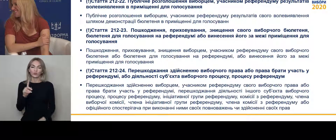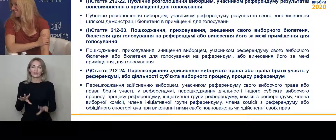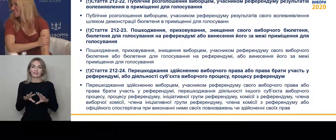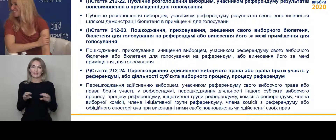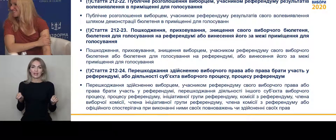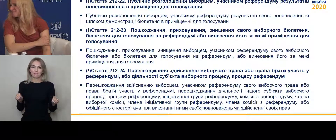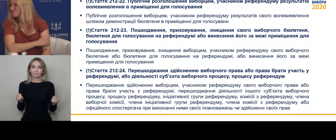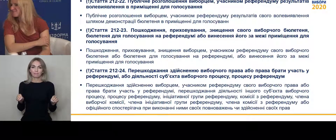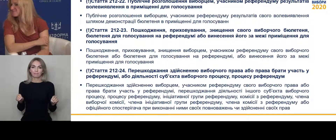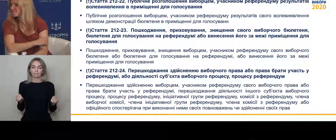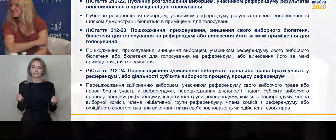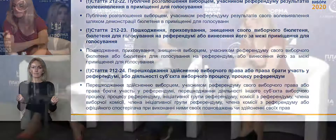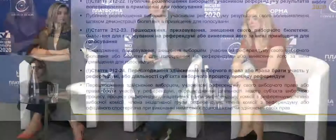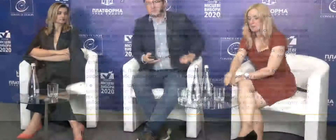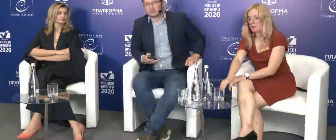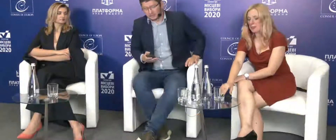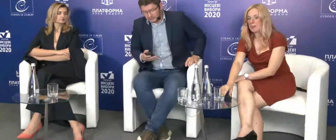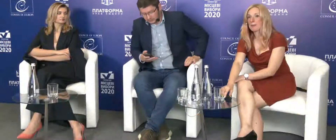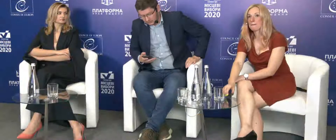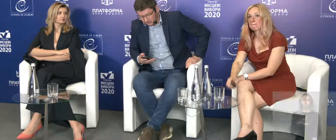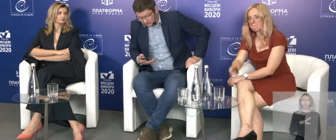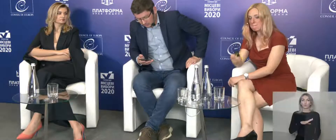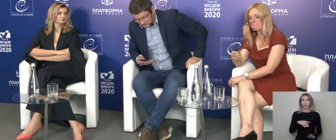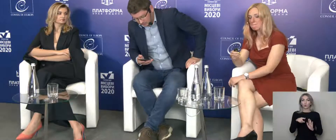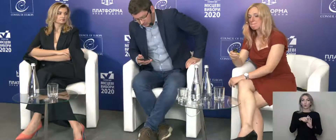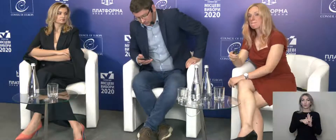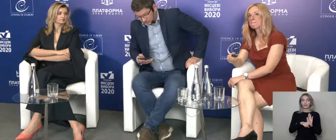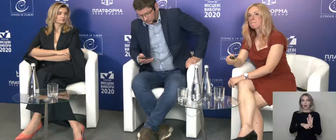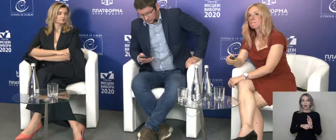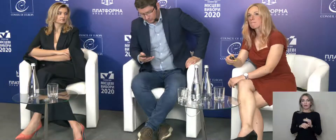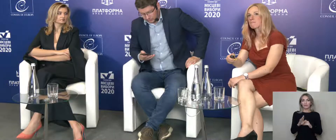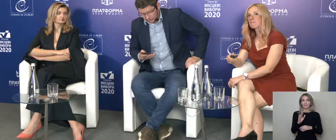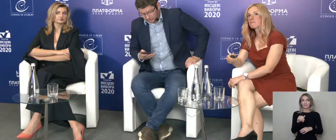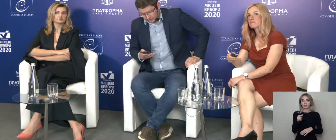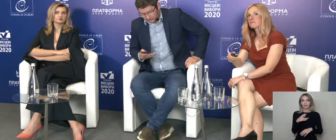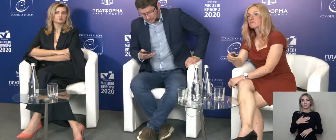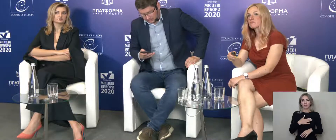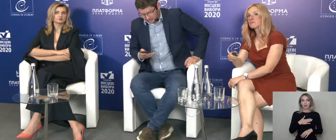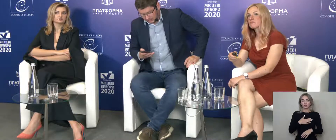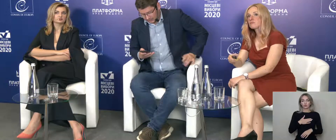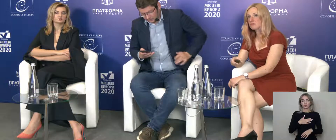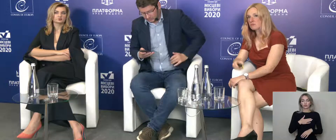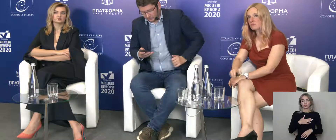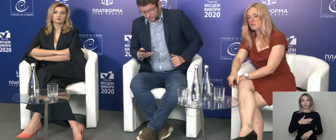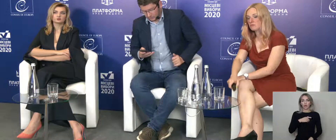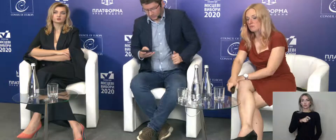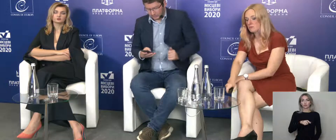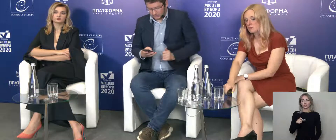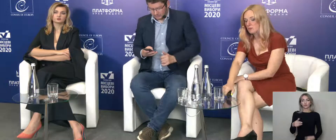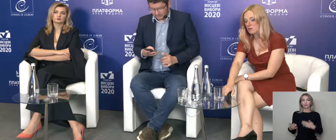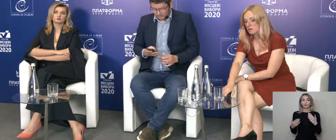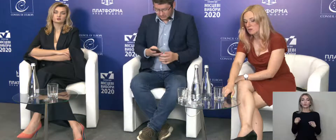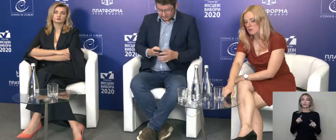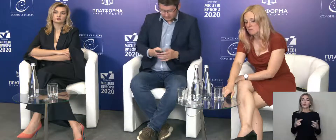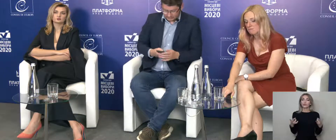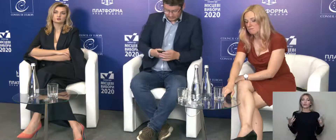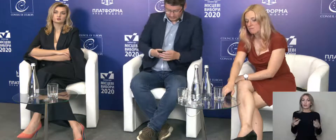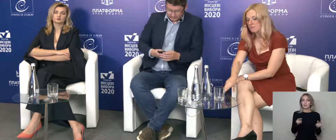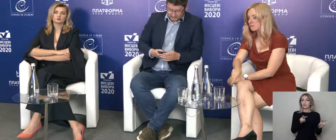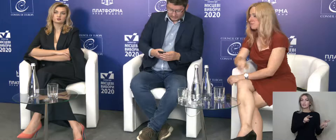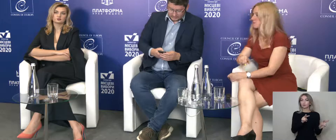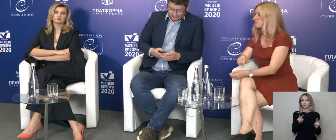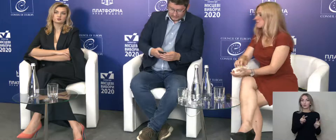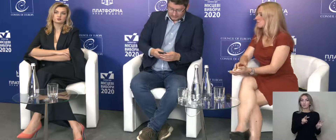things to be remembered. I think that's it. We had a comment from Tatiana